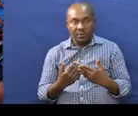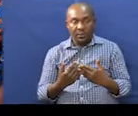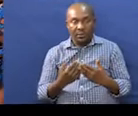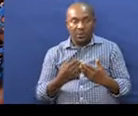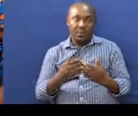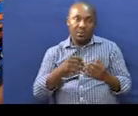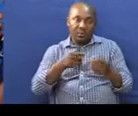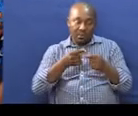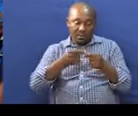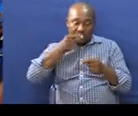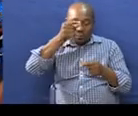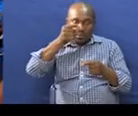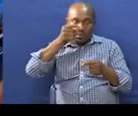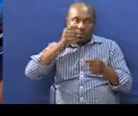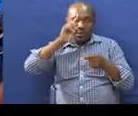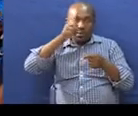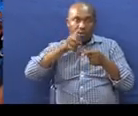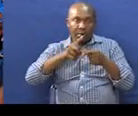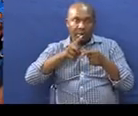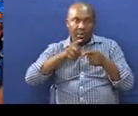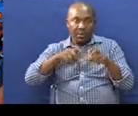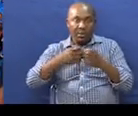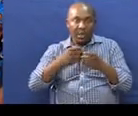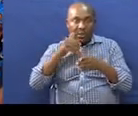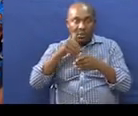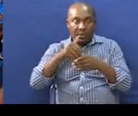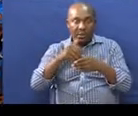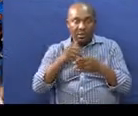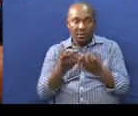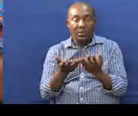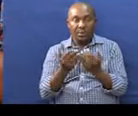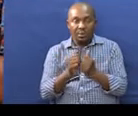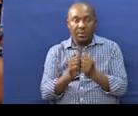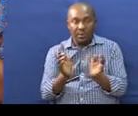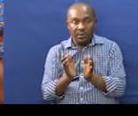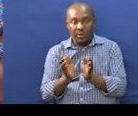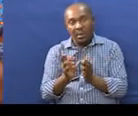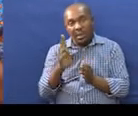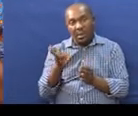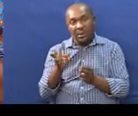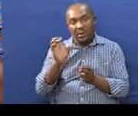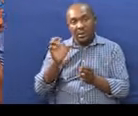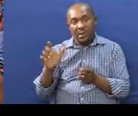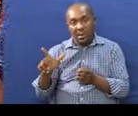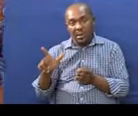contain only reducing sugar and HCl remained.